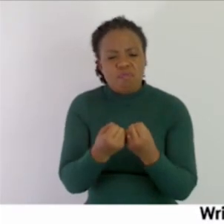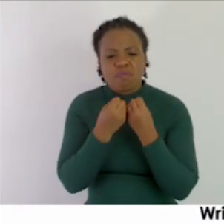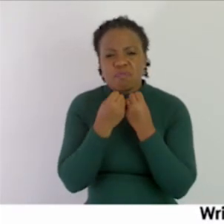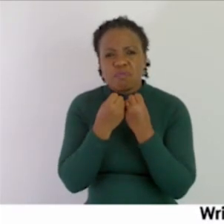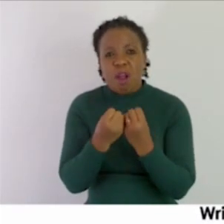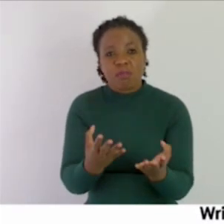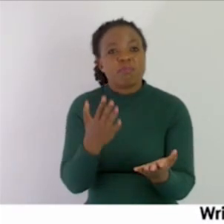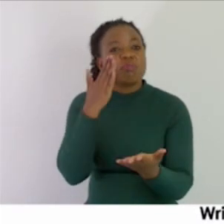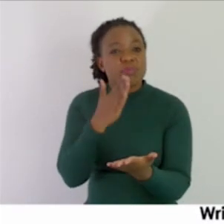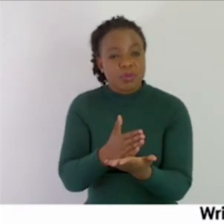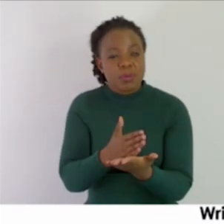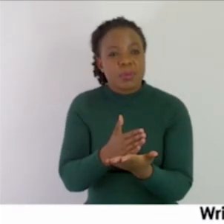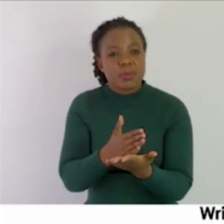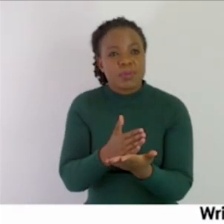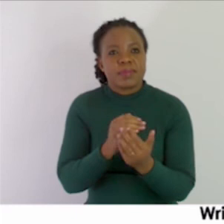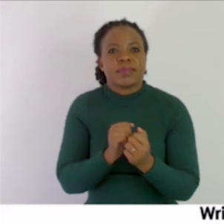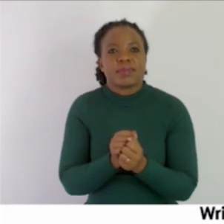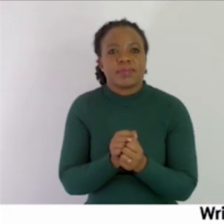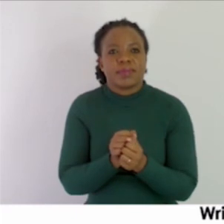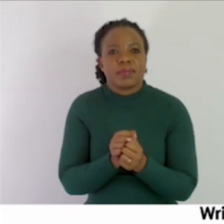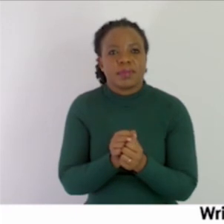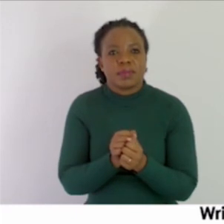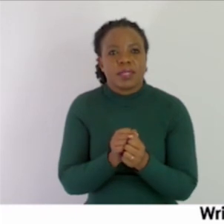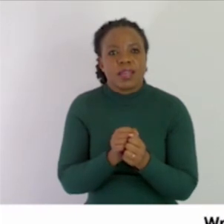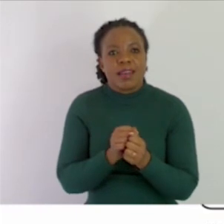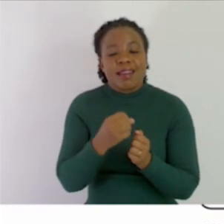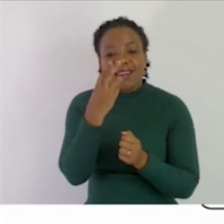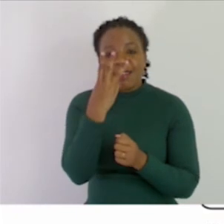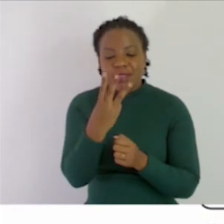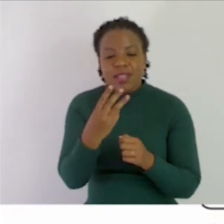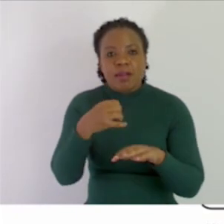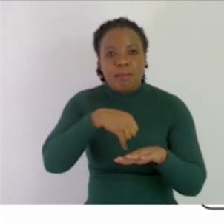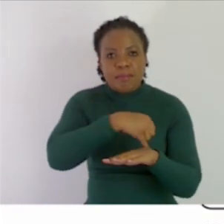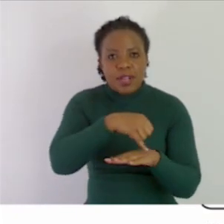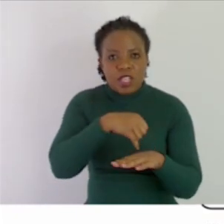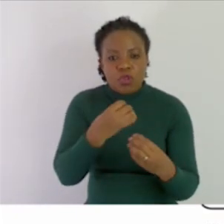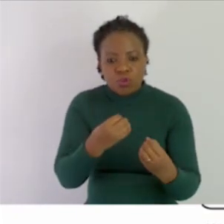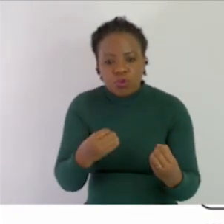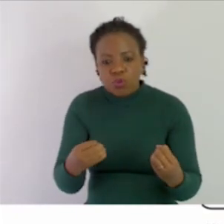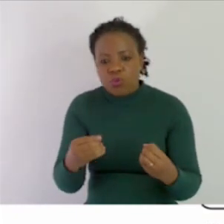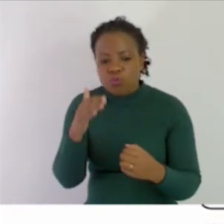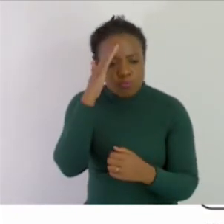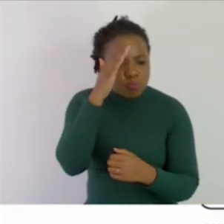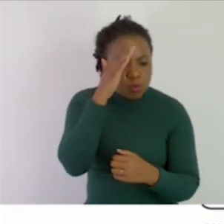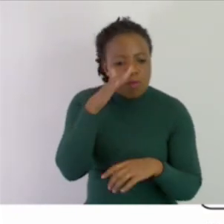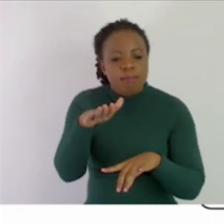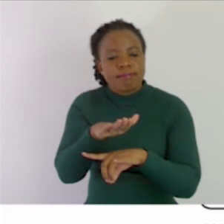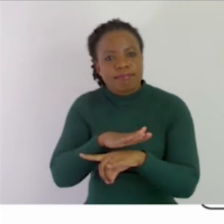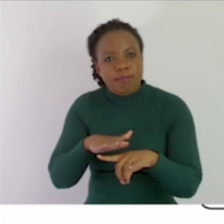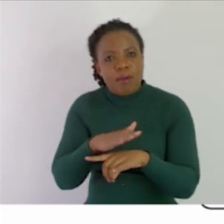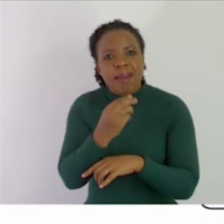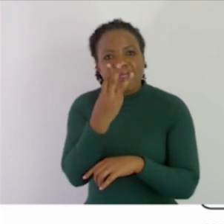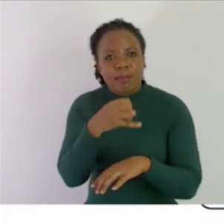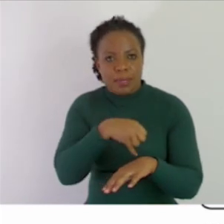fought a lot. Number 3, name the 3 places the children look for